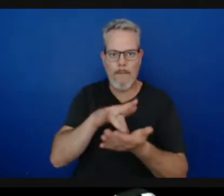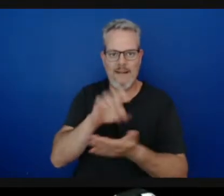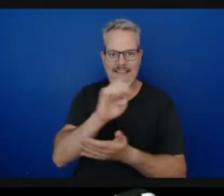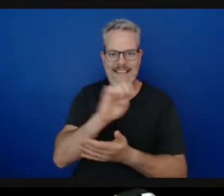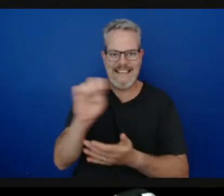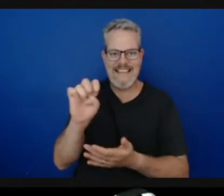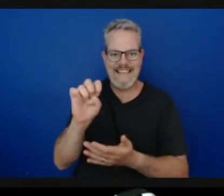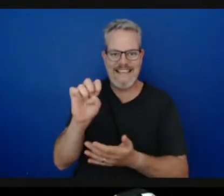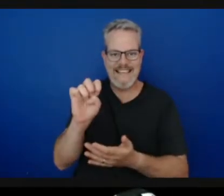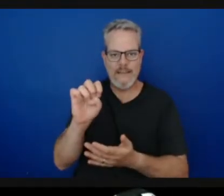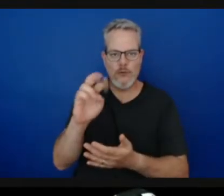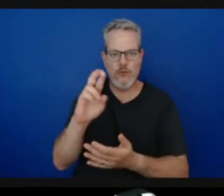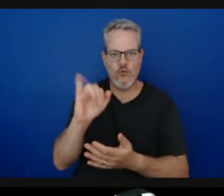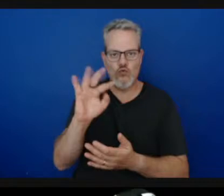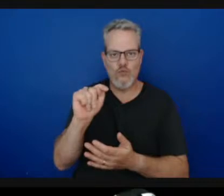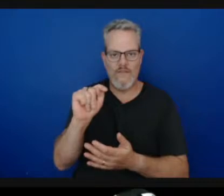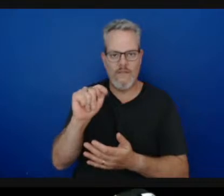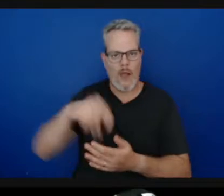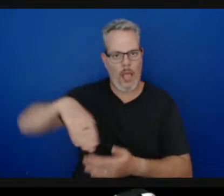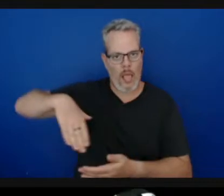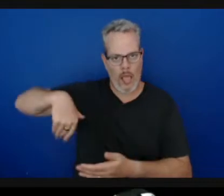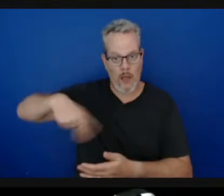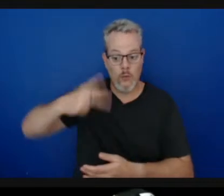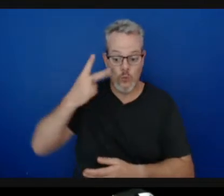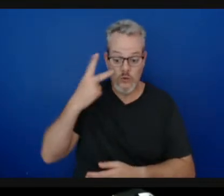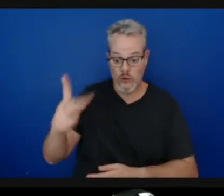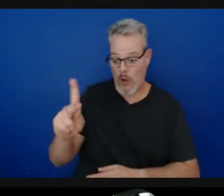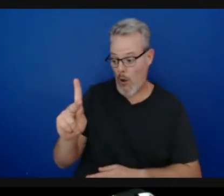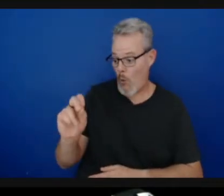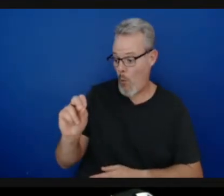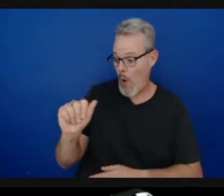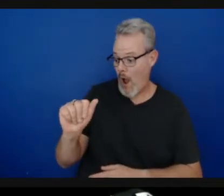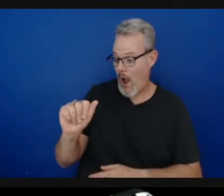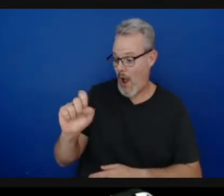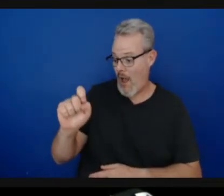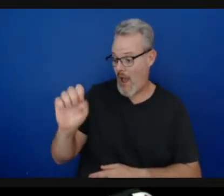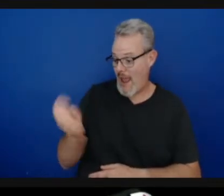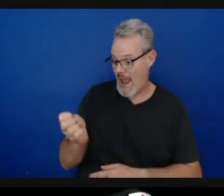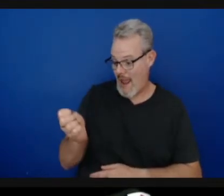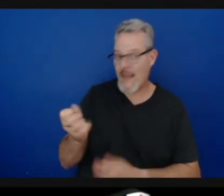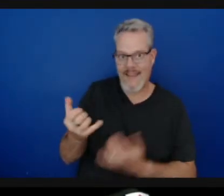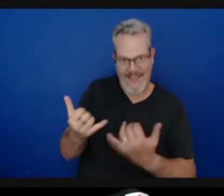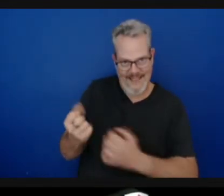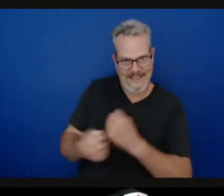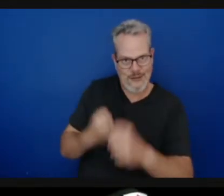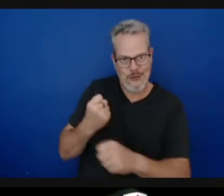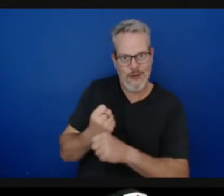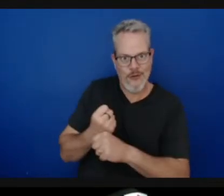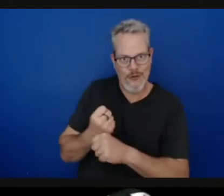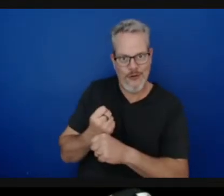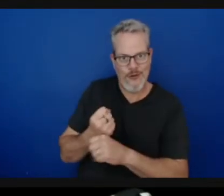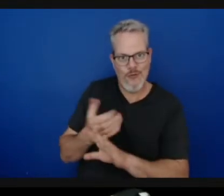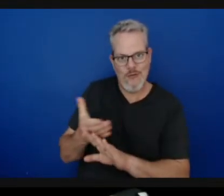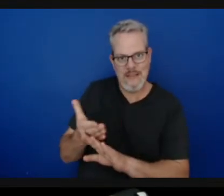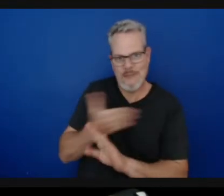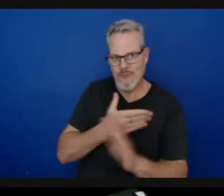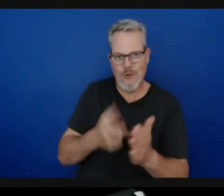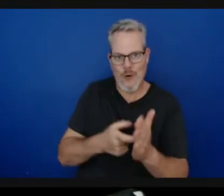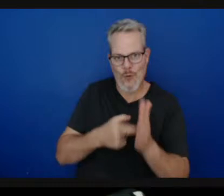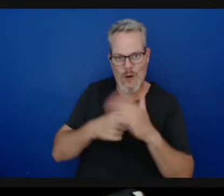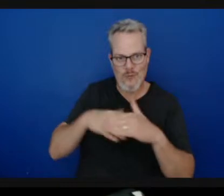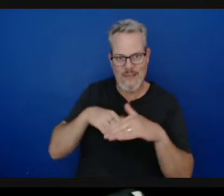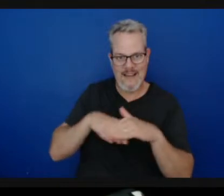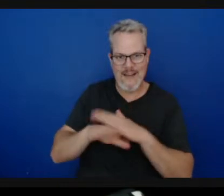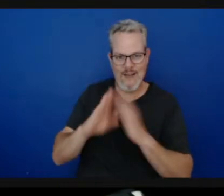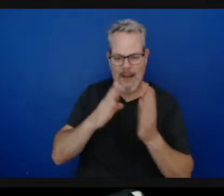We see it coming into the Kilauea this year, end of last year, which is the prerequisite for it to go in the East Rift Zone. So we're getting close